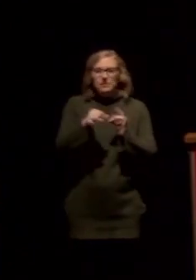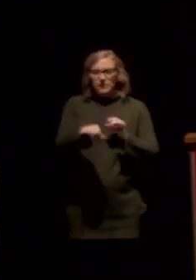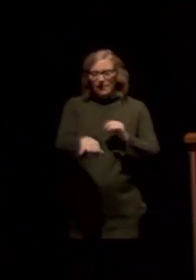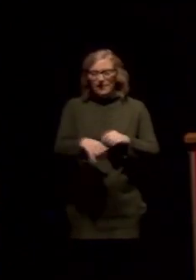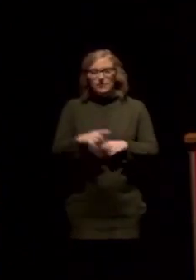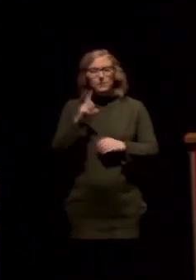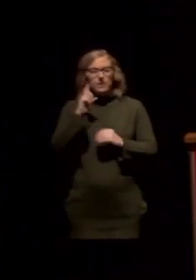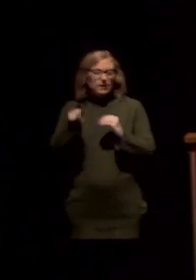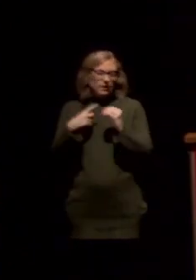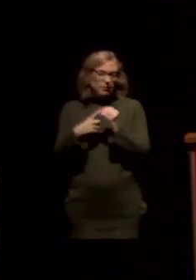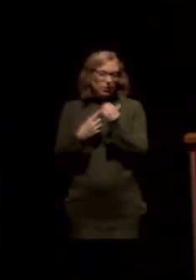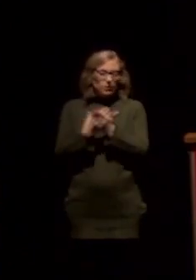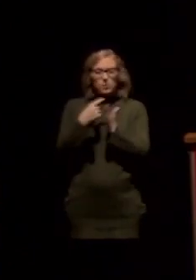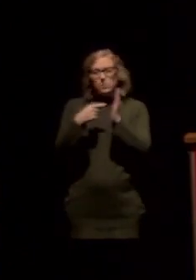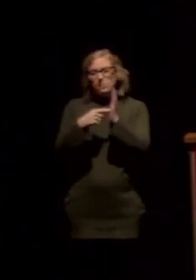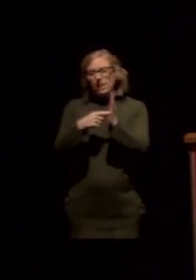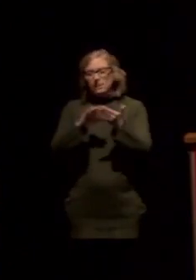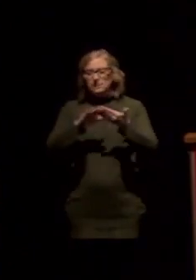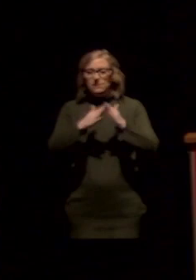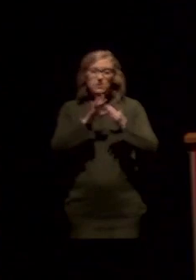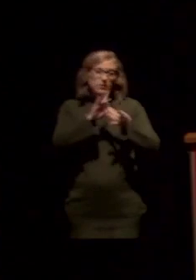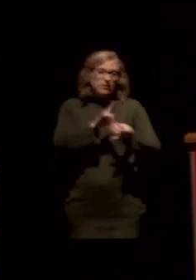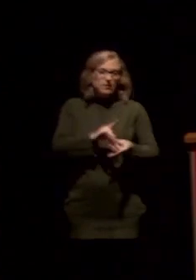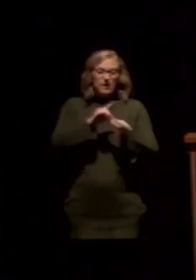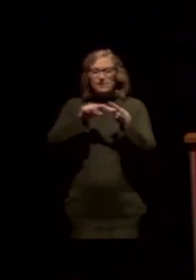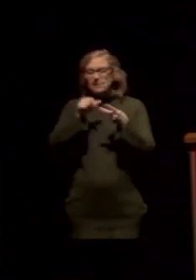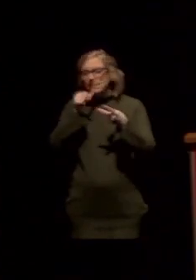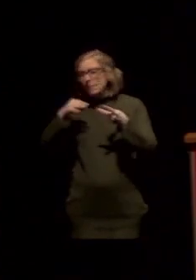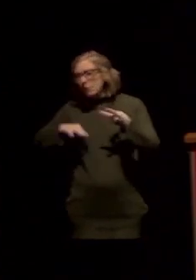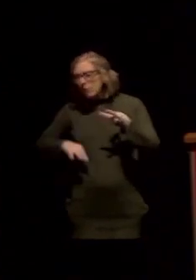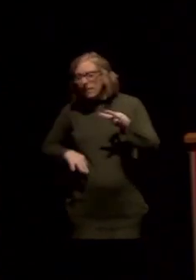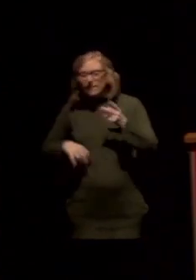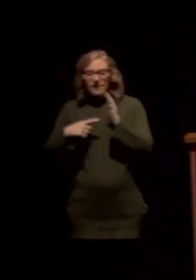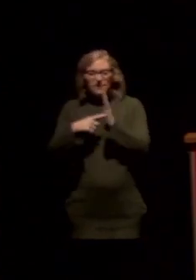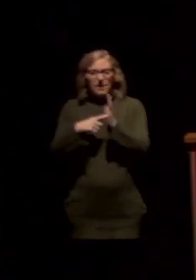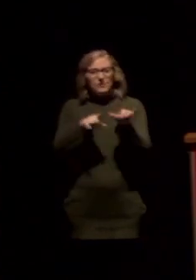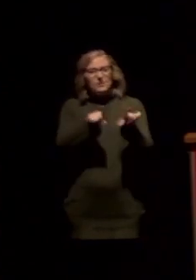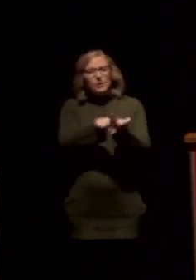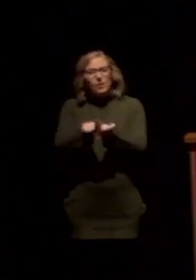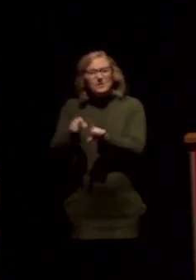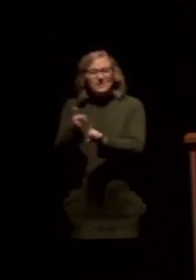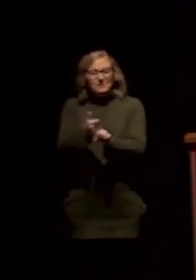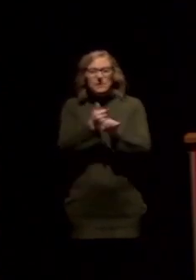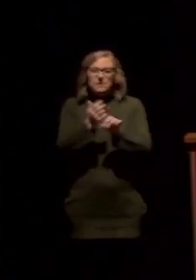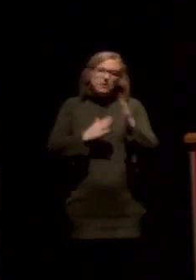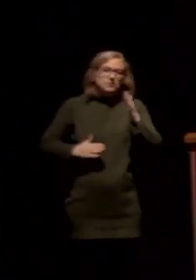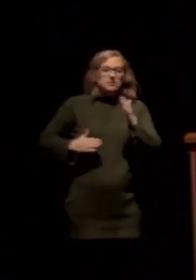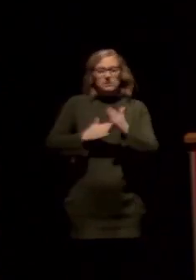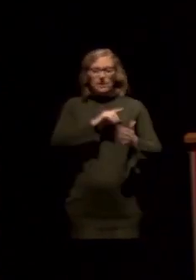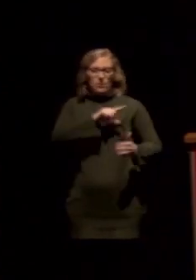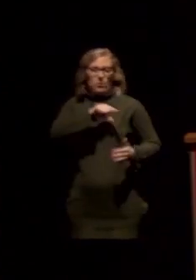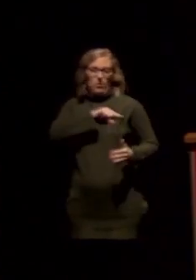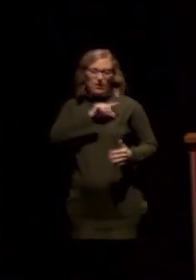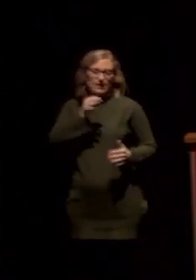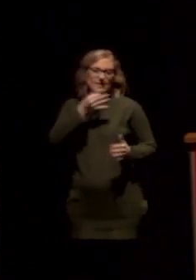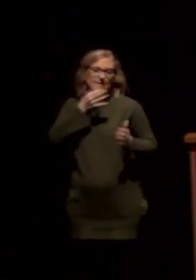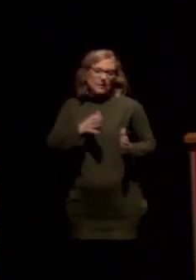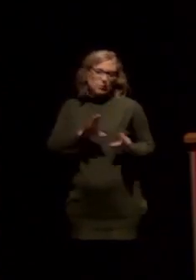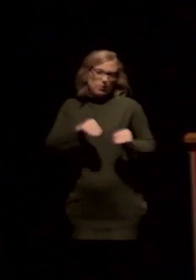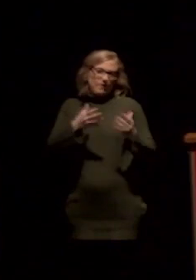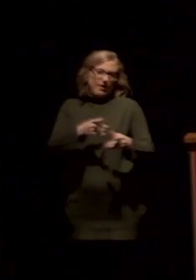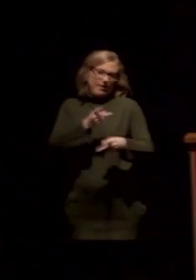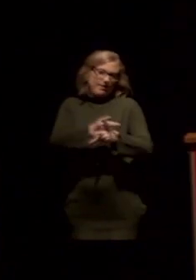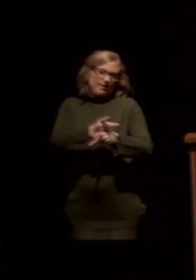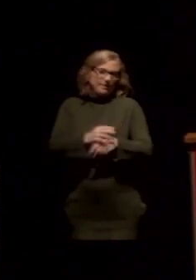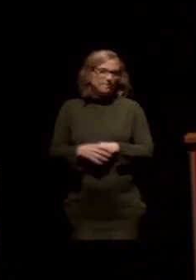new models like community-based nonprofit models that are also high quality and provided by experts.